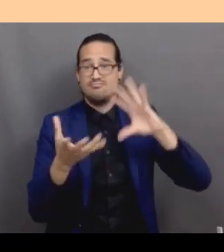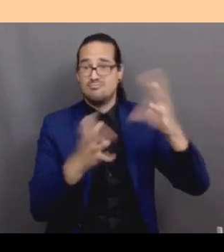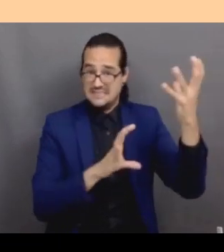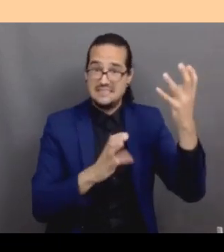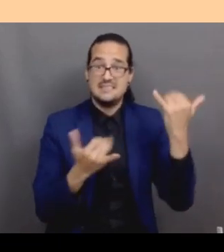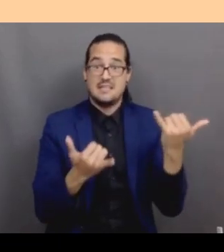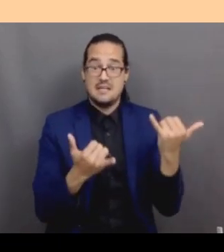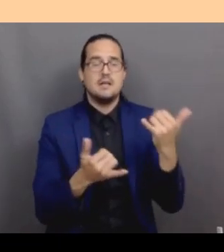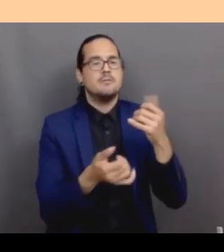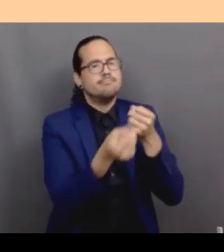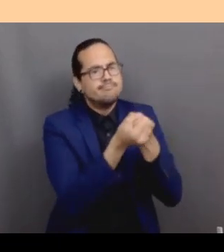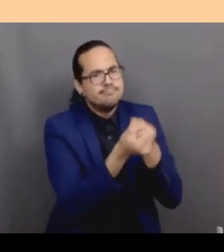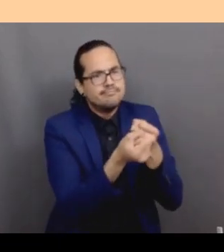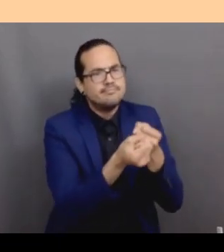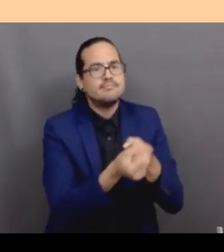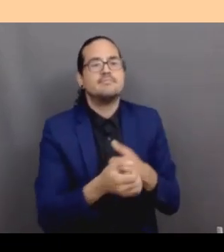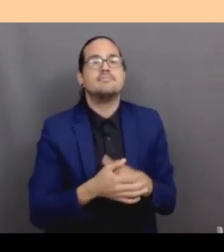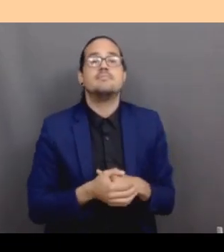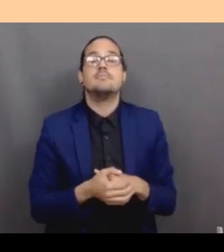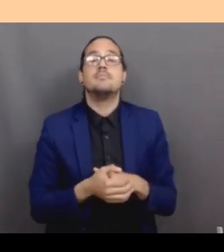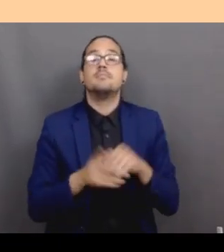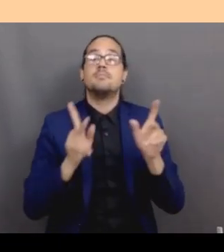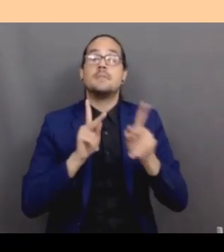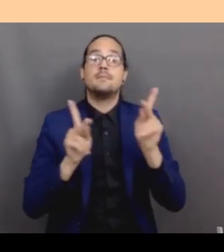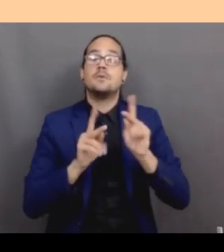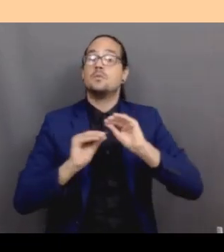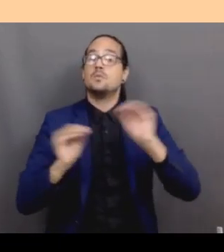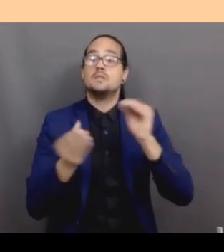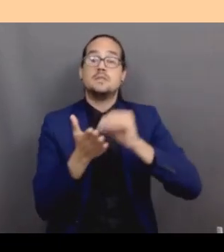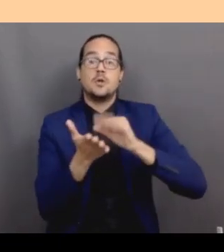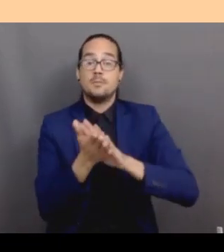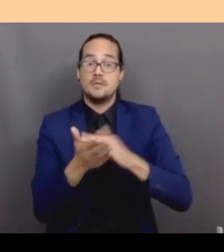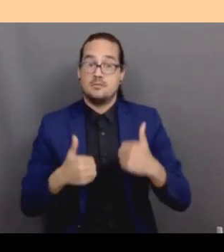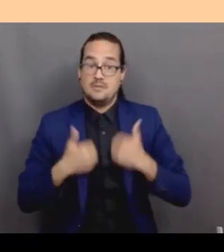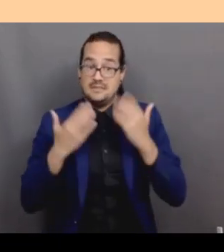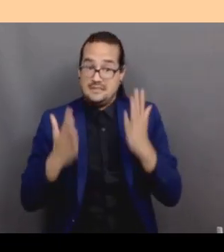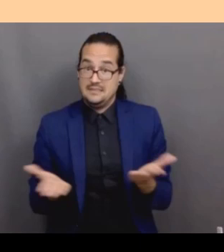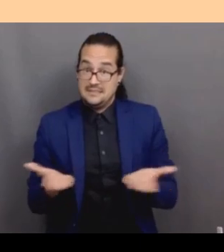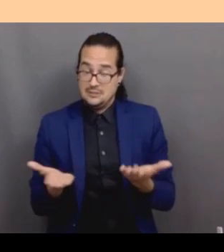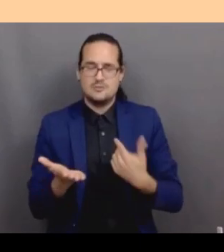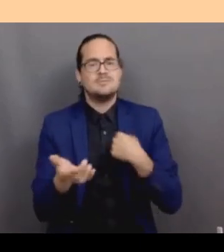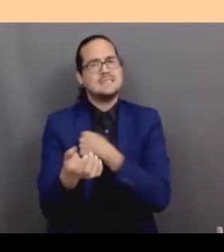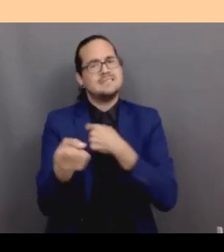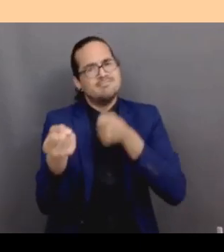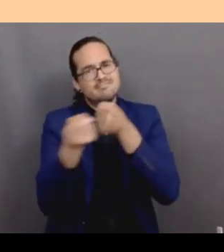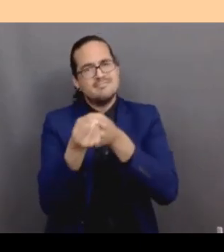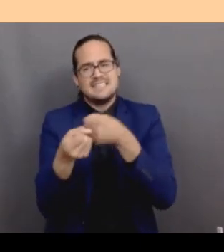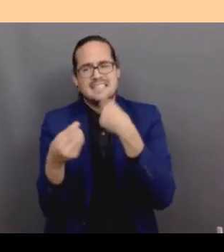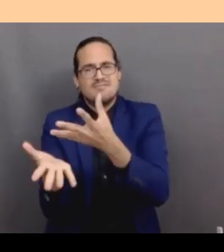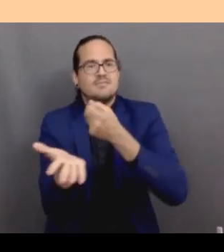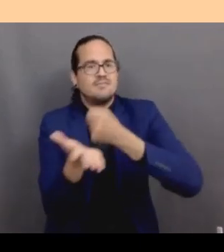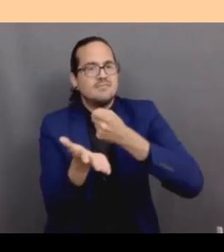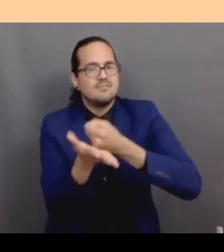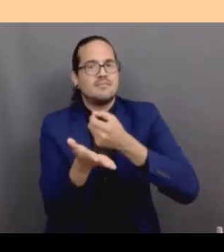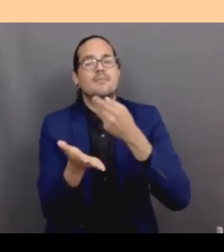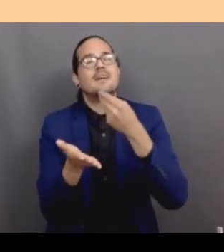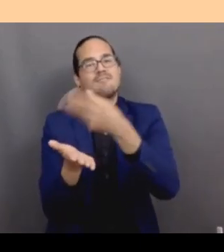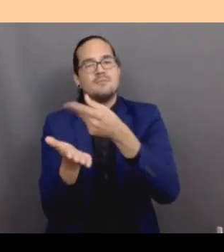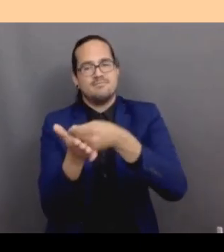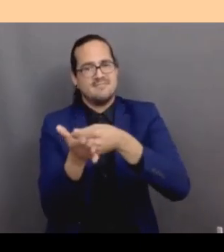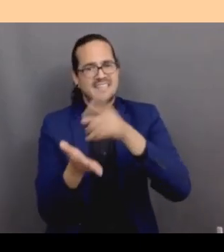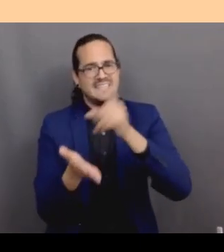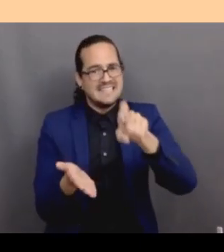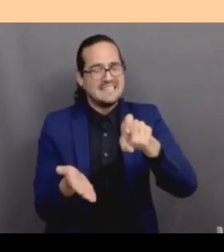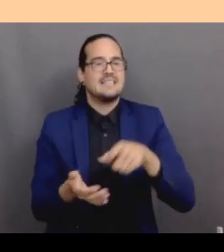ensuring available funding gets out to these communities. Regarding the public charge, we're addressing fears created by the new